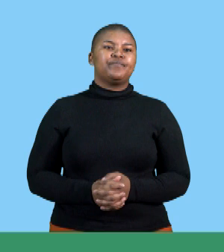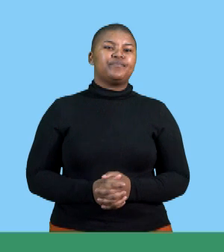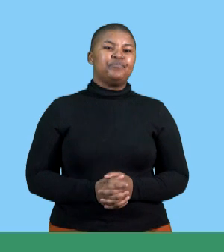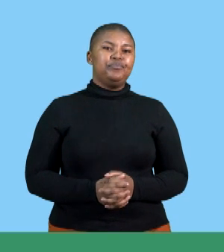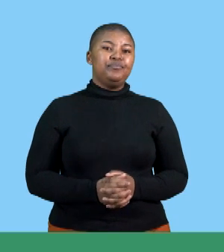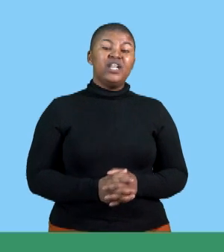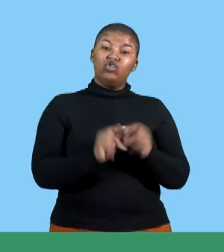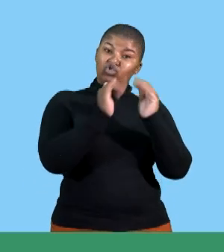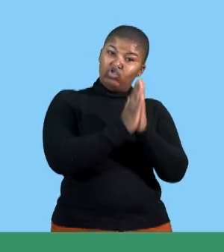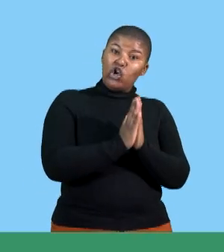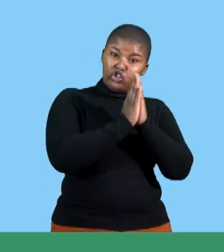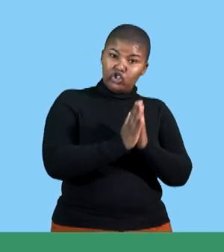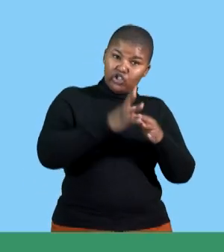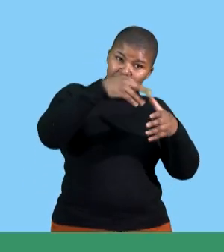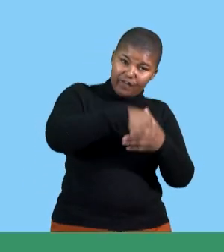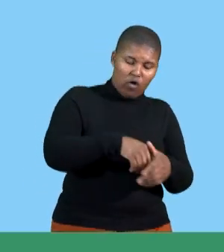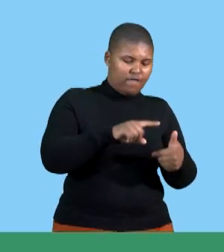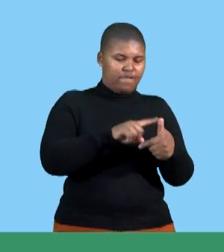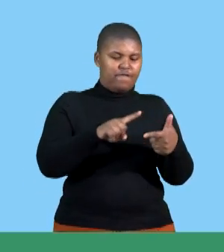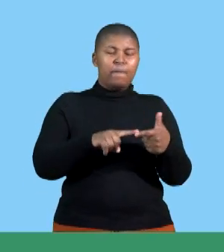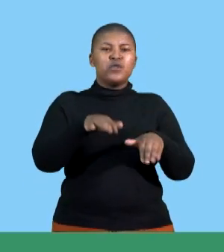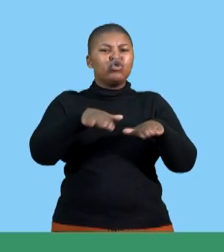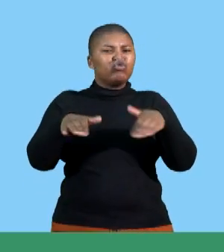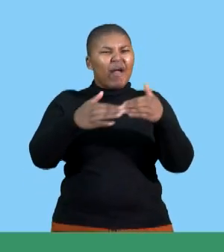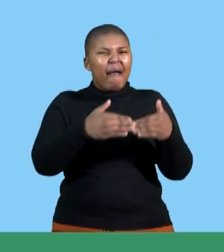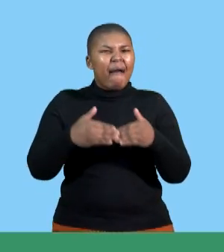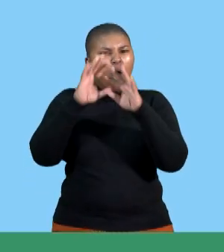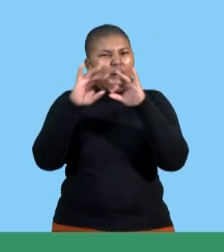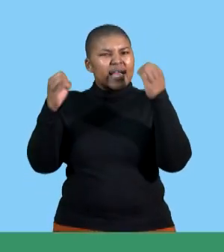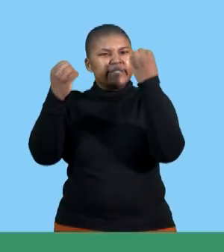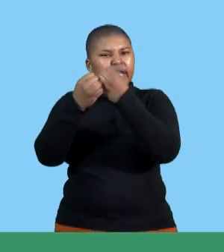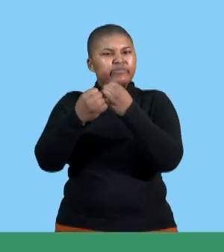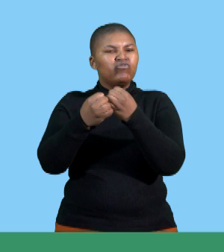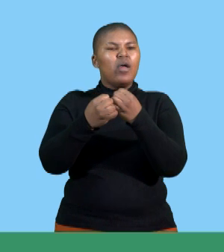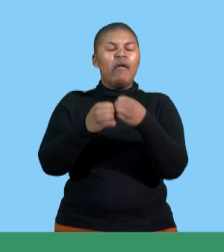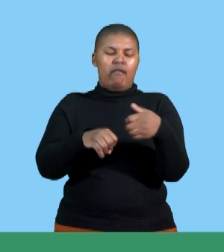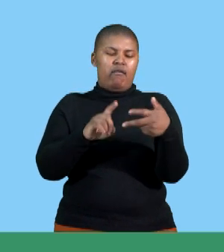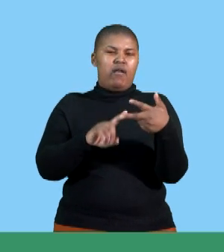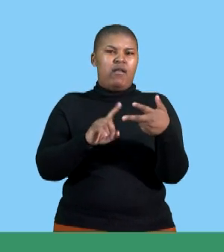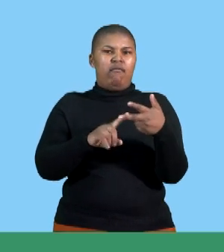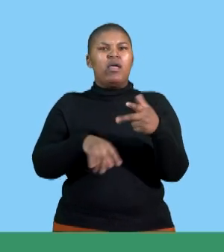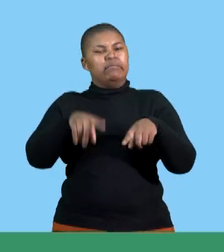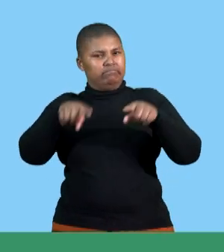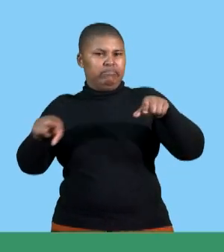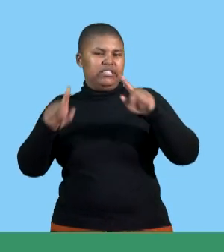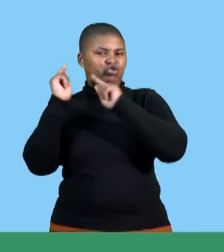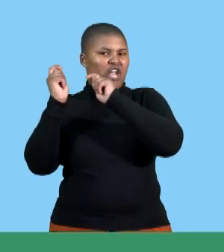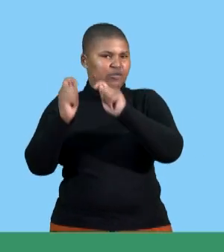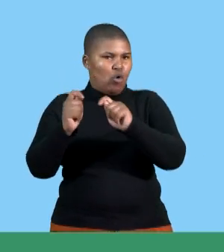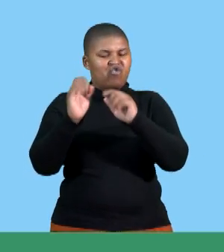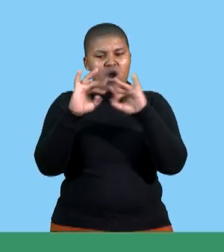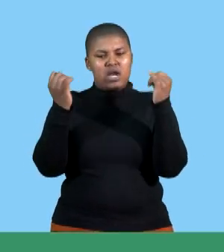They include churches, charity organizations, and cultural organizations. So when we talk of